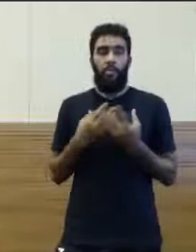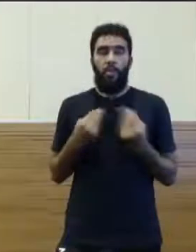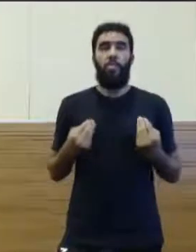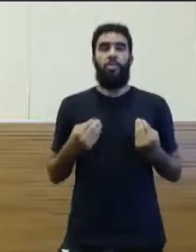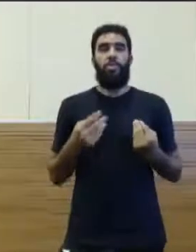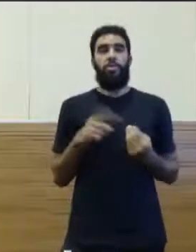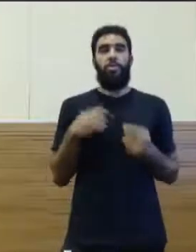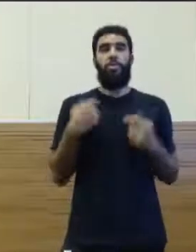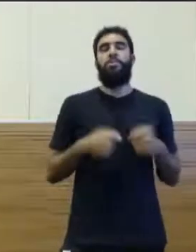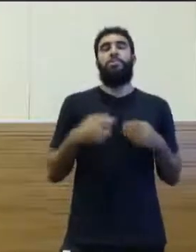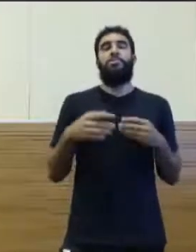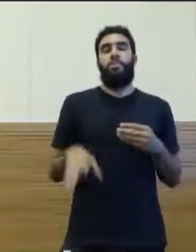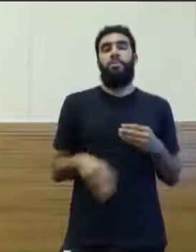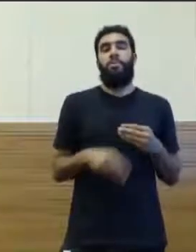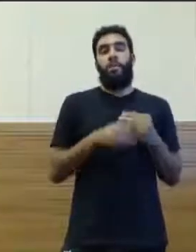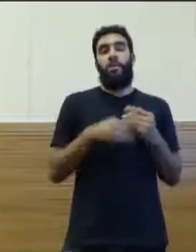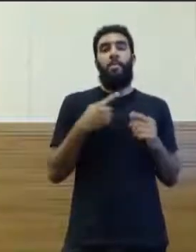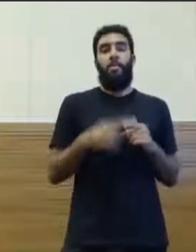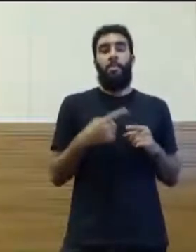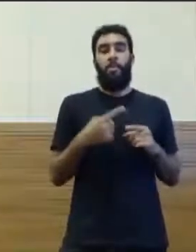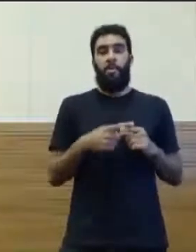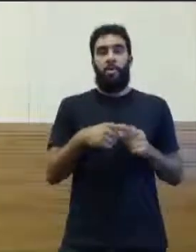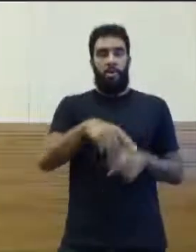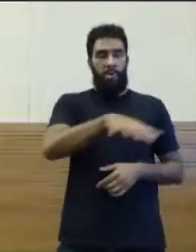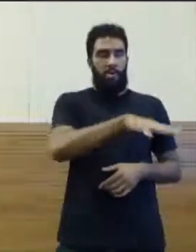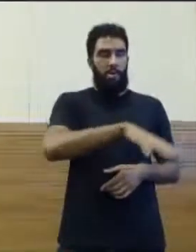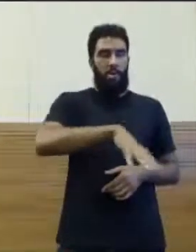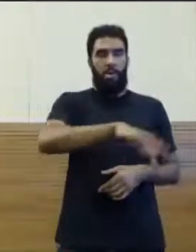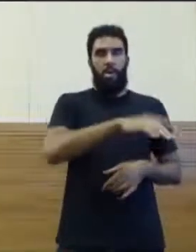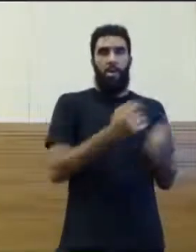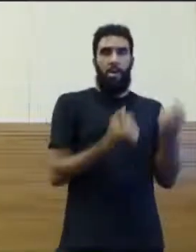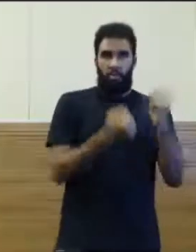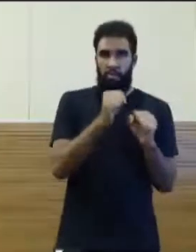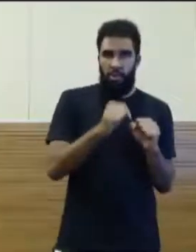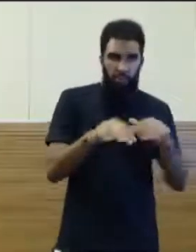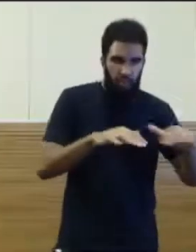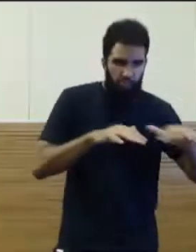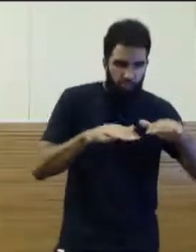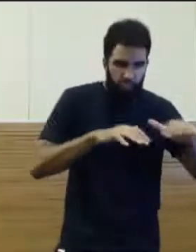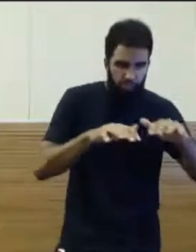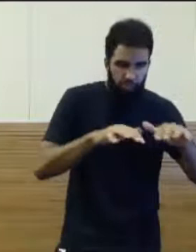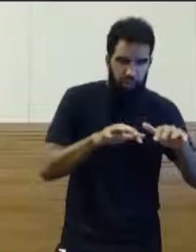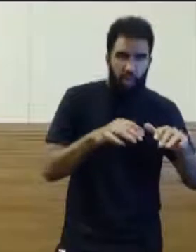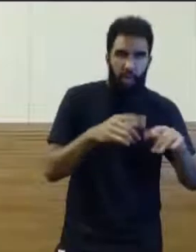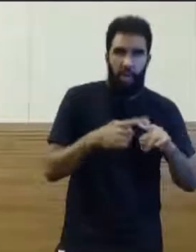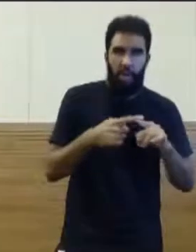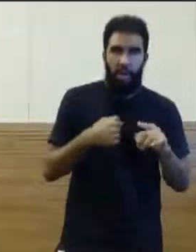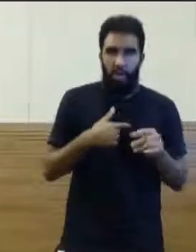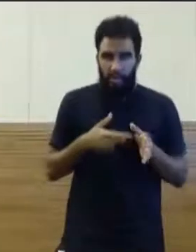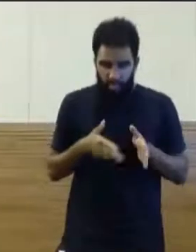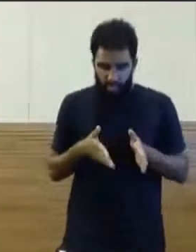we had to go over many barriers to incorporate this, because the industry mobilized